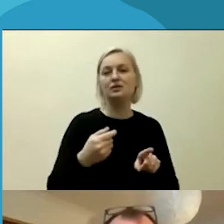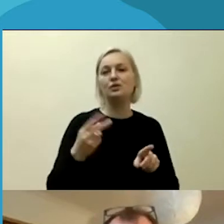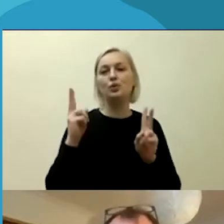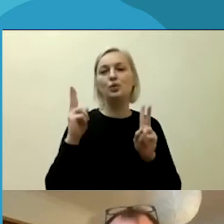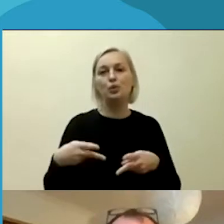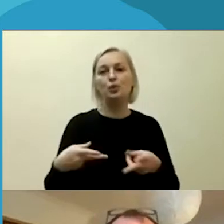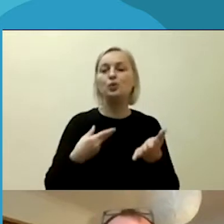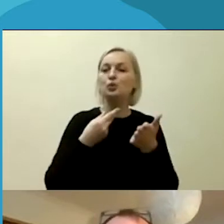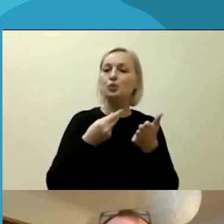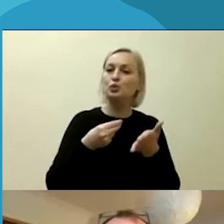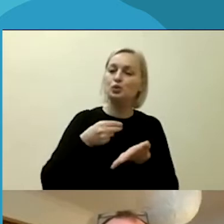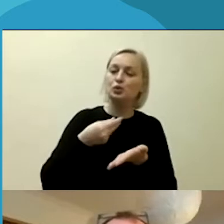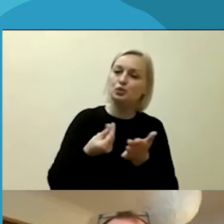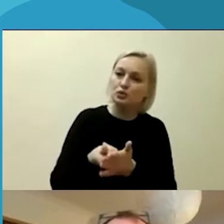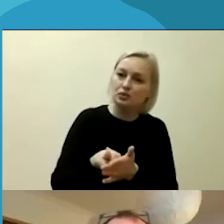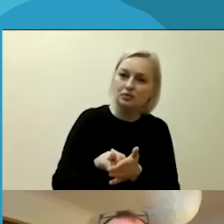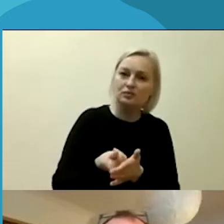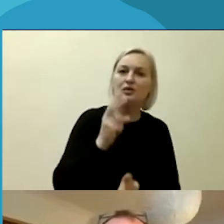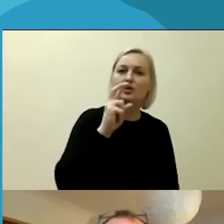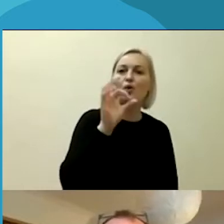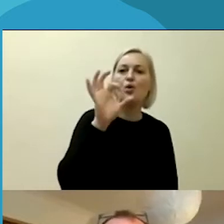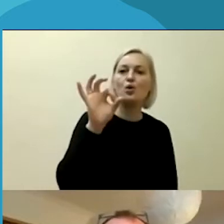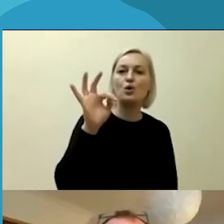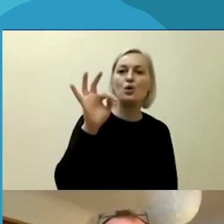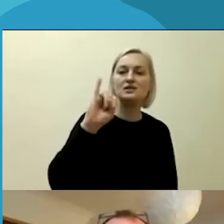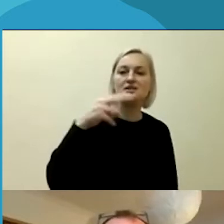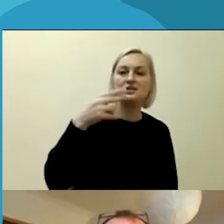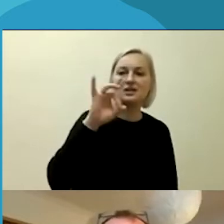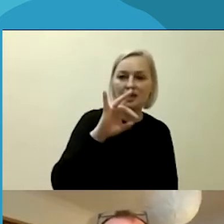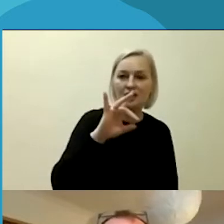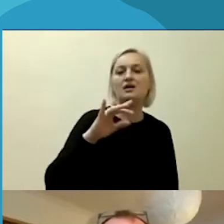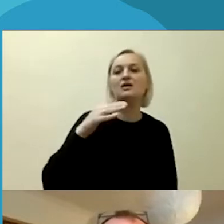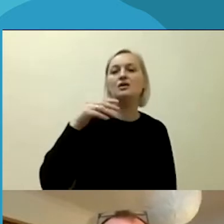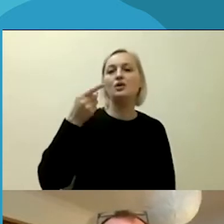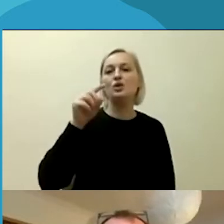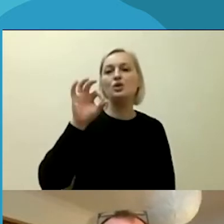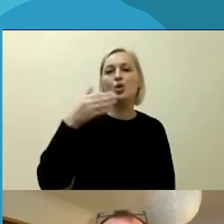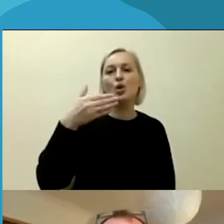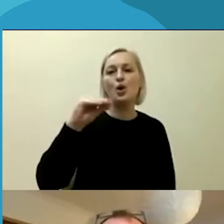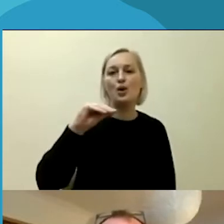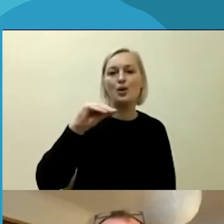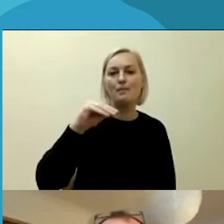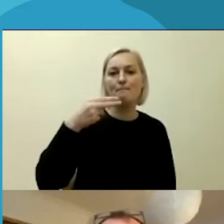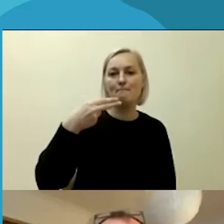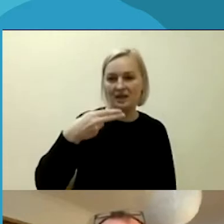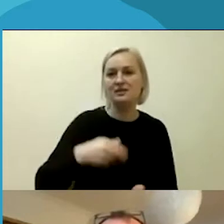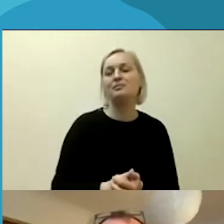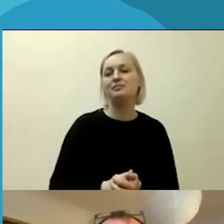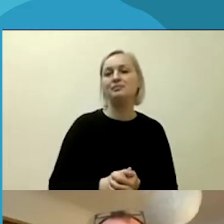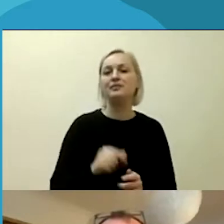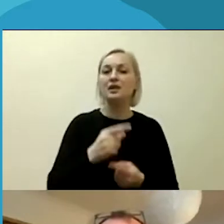plugin, and it gives you data in Excel compatible data sheets. So